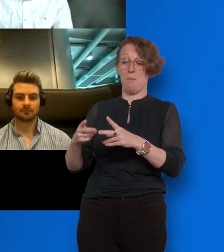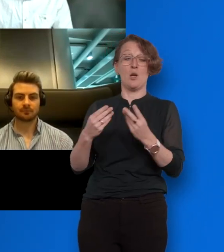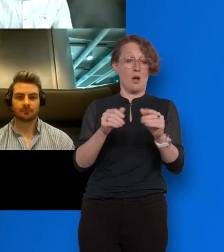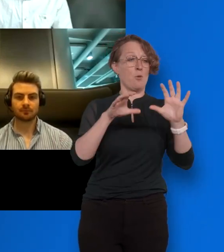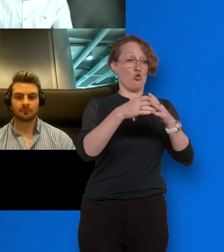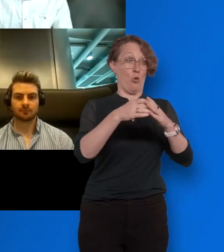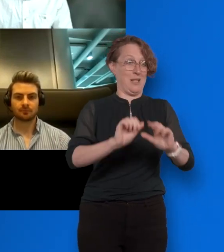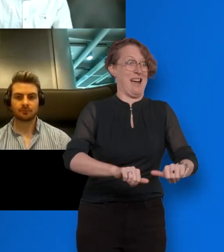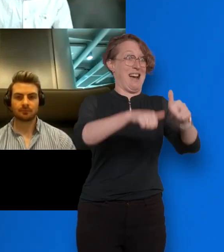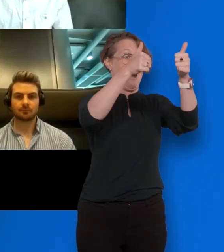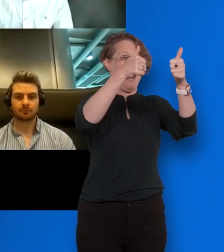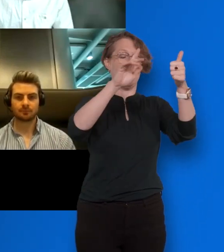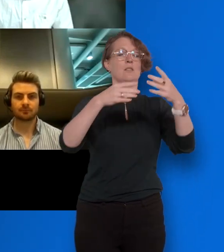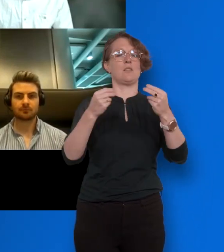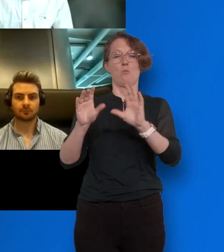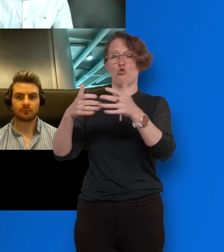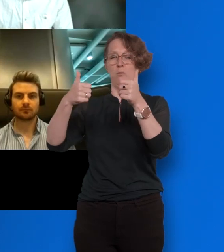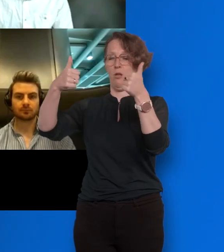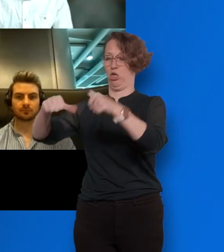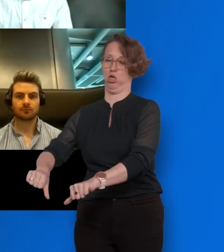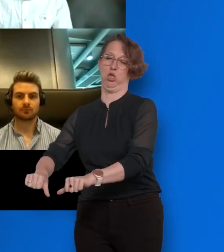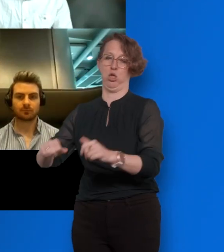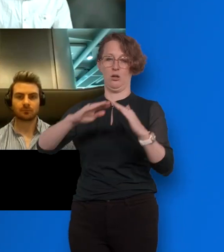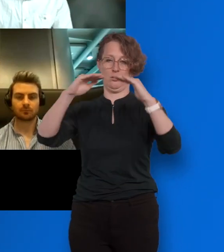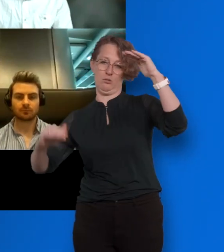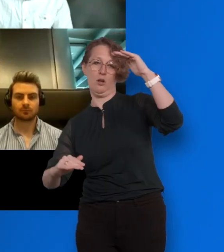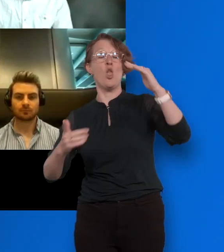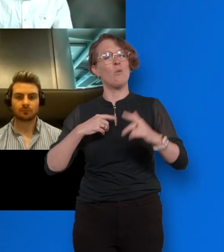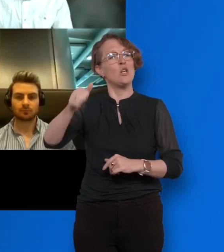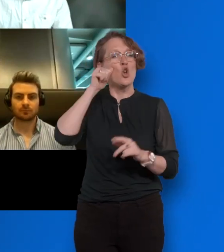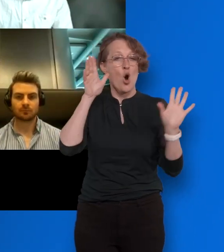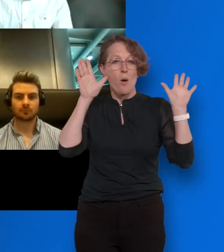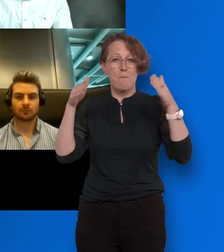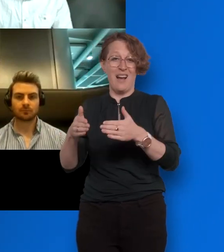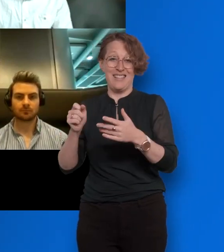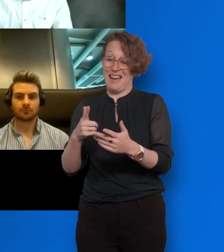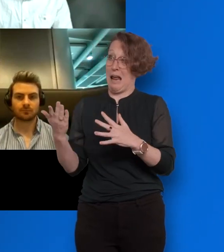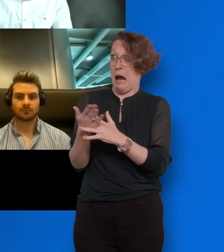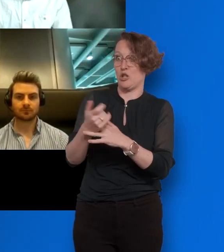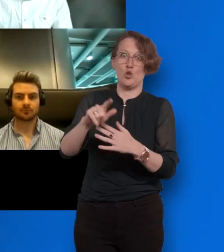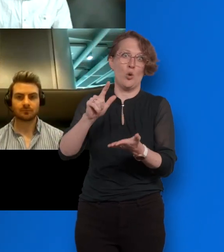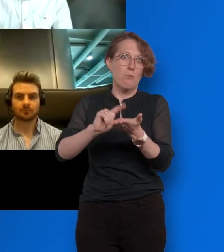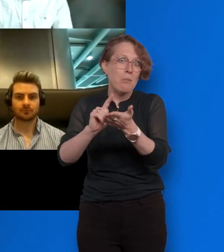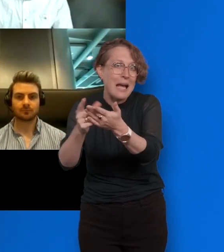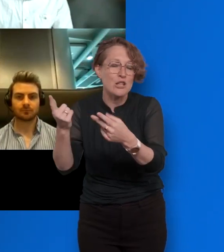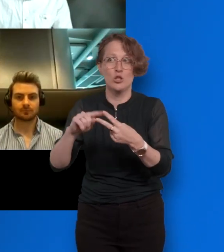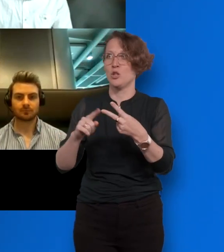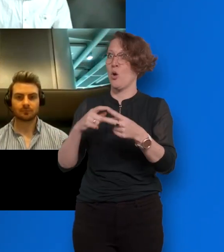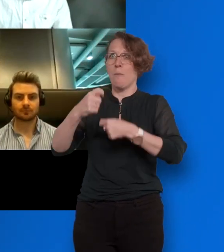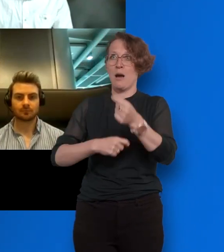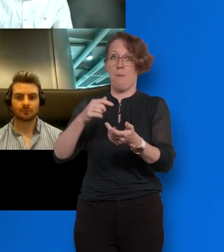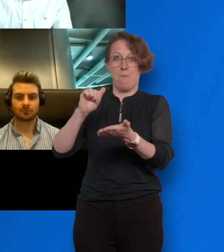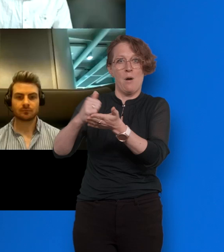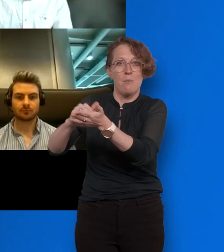the better we'll do. We know there are biases in access to publications and getting published and author orders